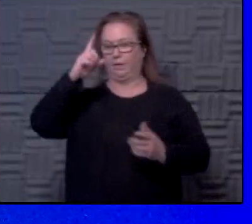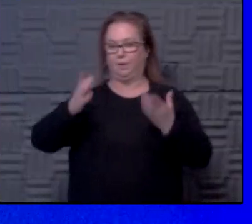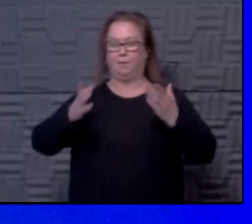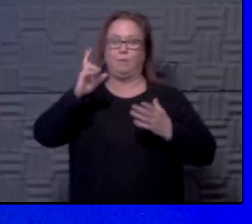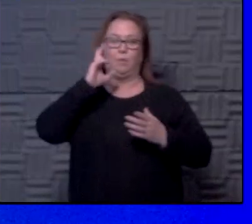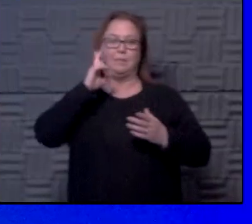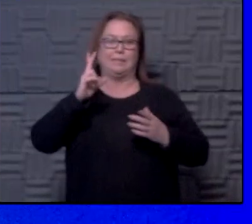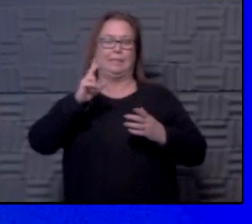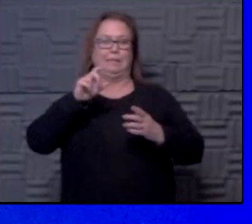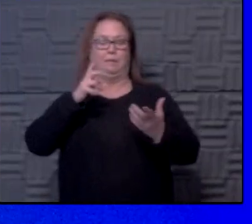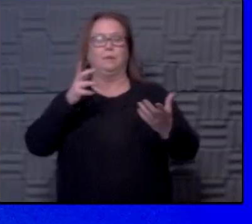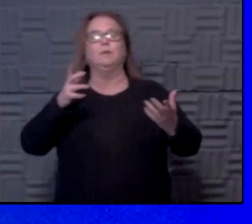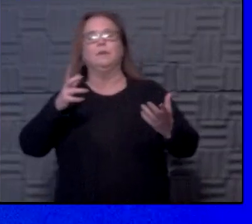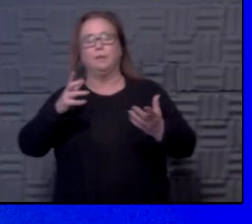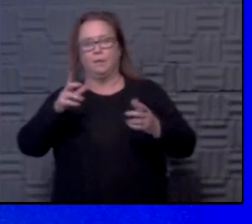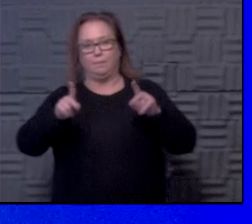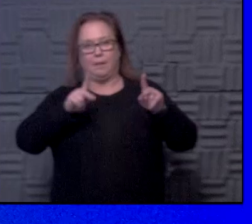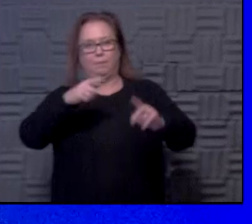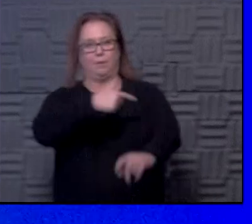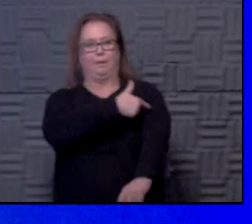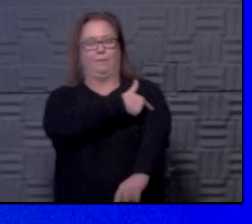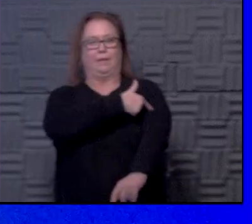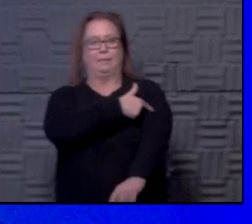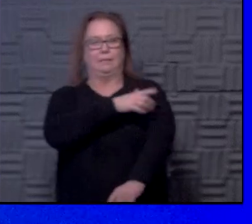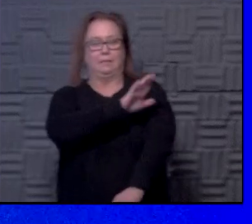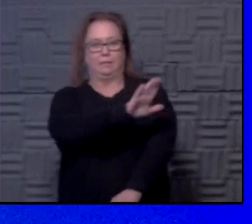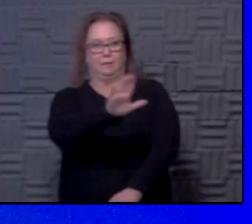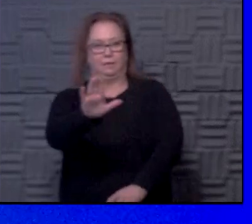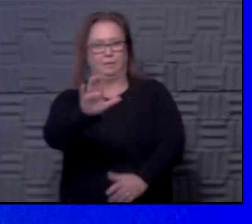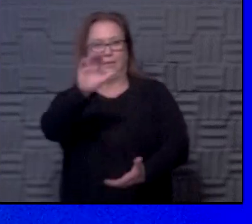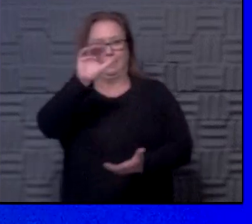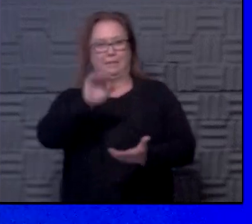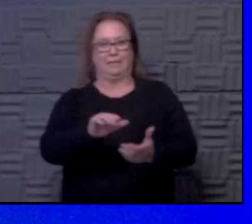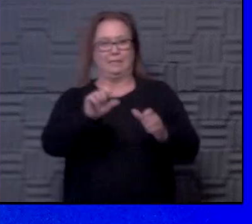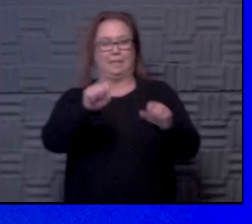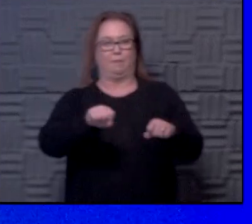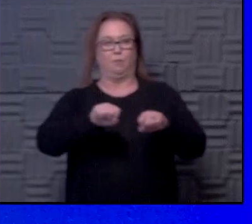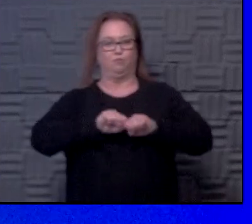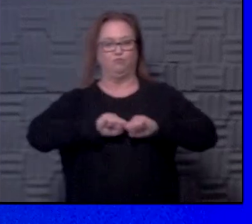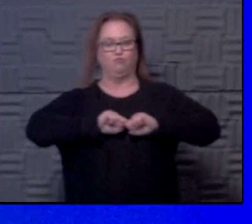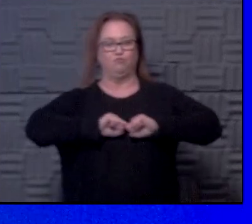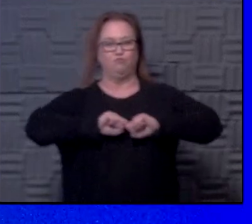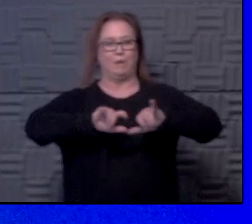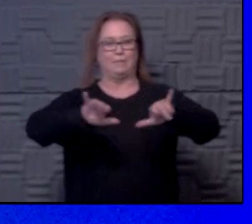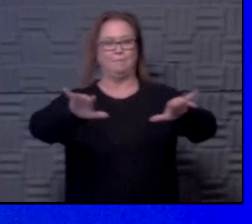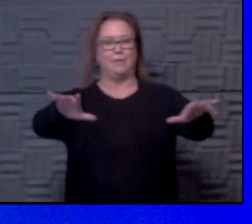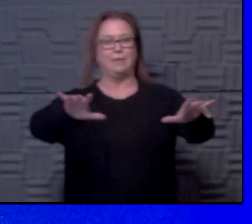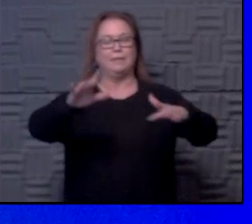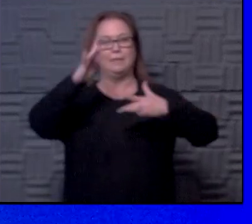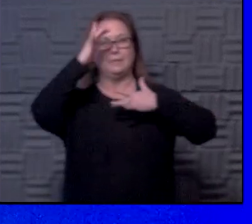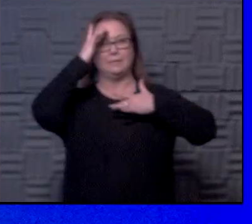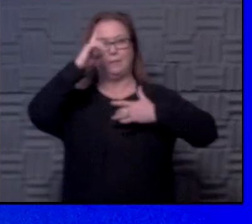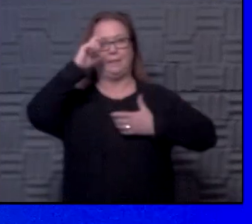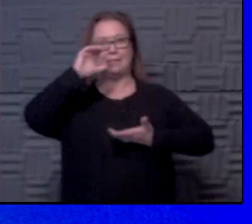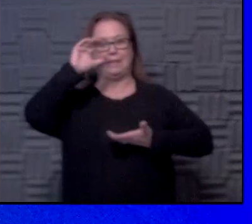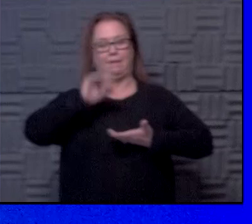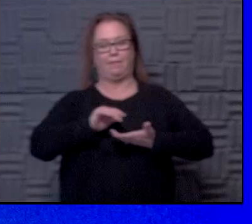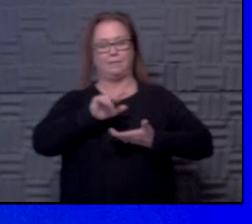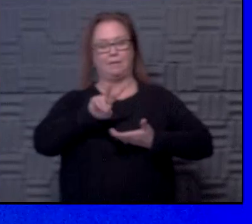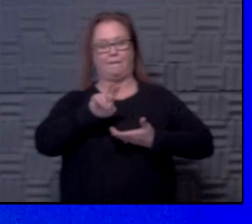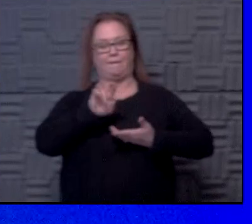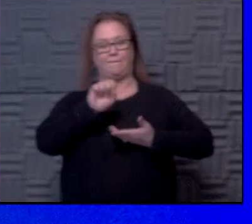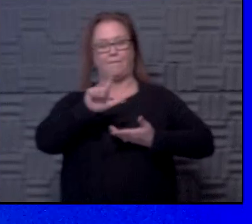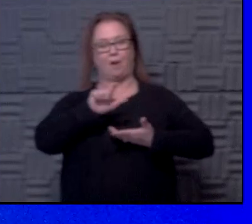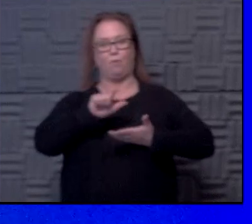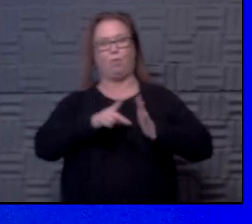maybe seen some signal that people who get the vaccine are also less able to transmit the disease because they have less viral replication